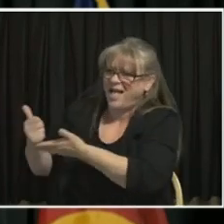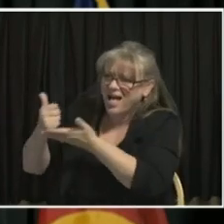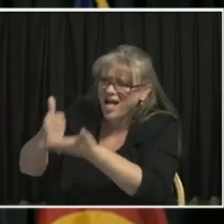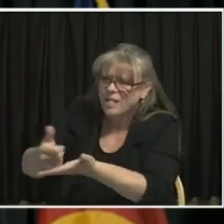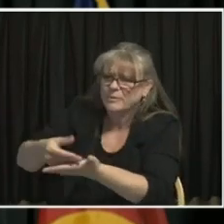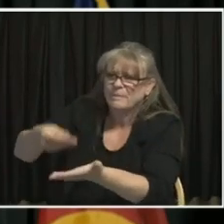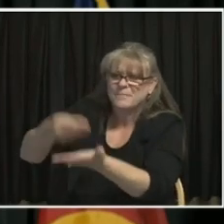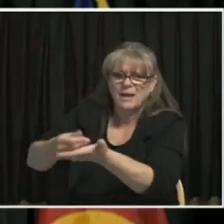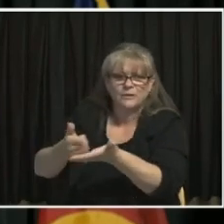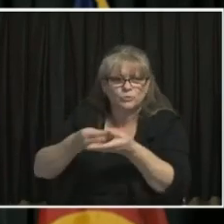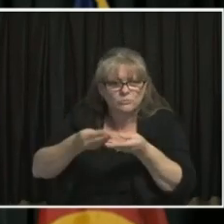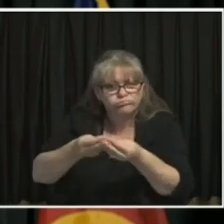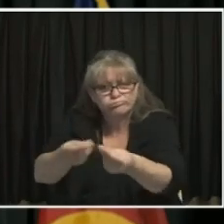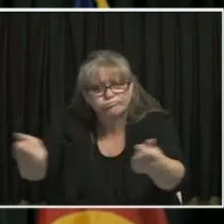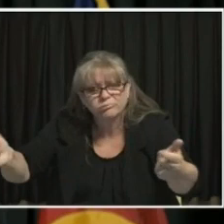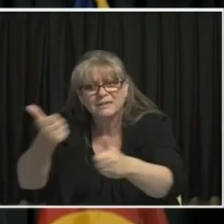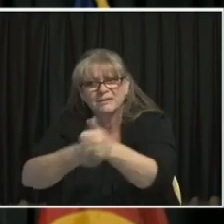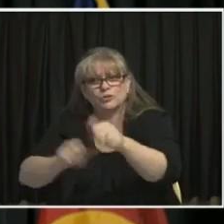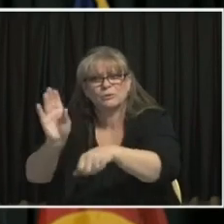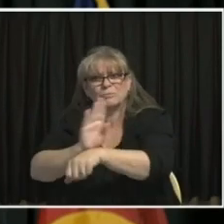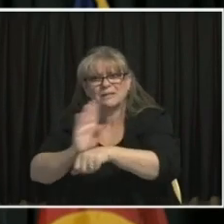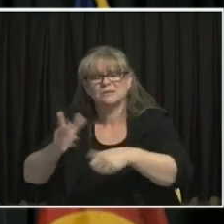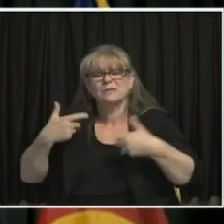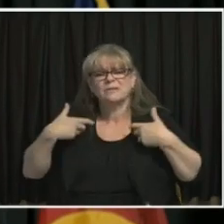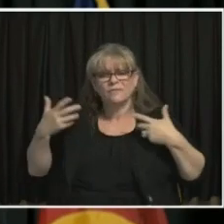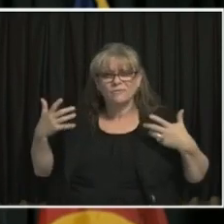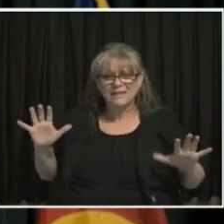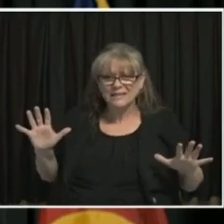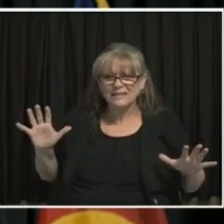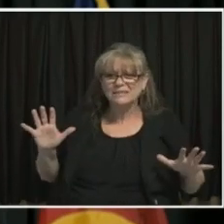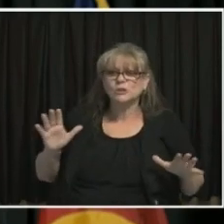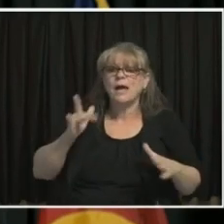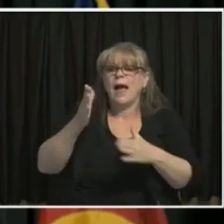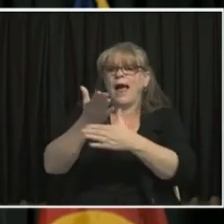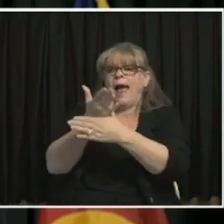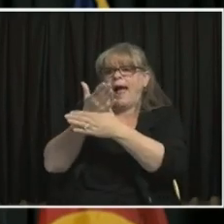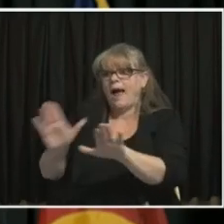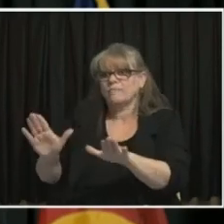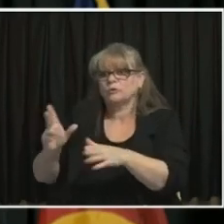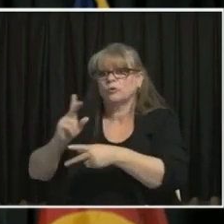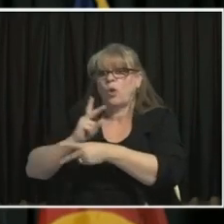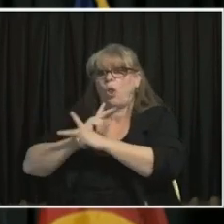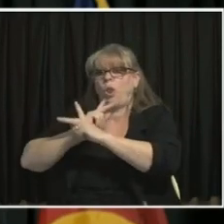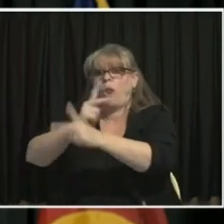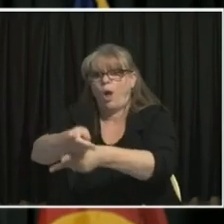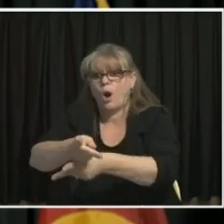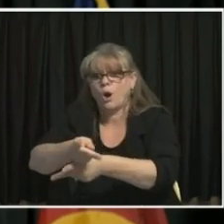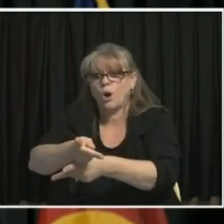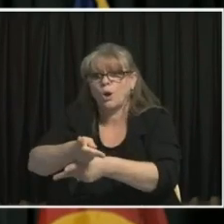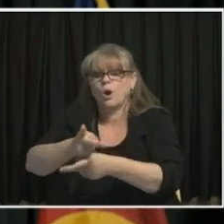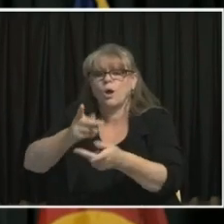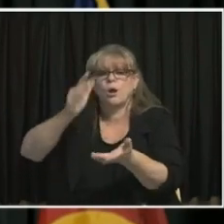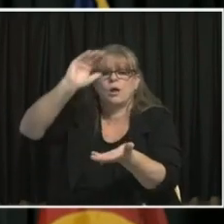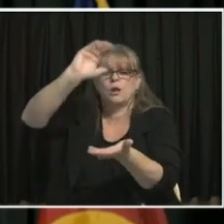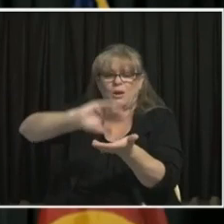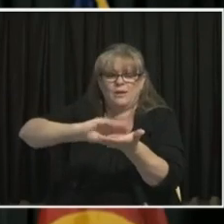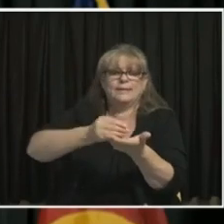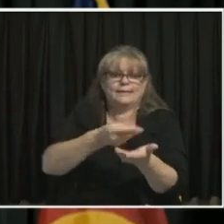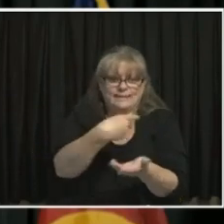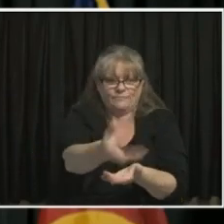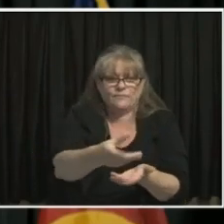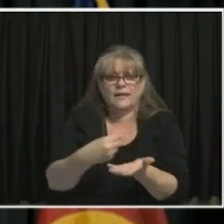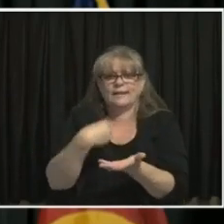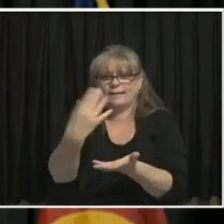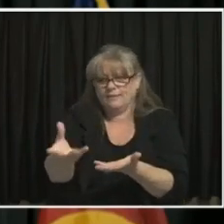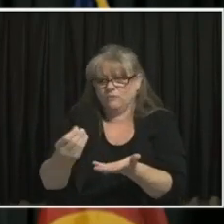loan amount was relatively small. We'll get you the information after, but it was in the high tens or low hundreds of thousands, meaning it hit its mark, not